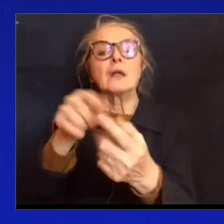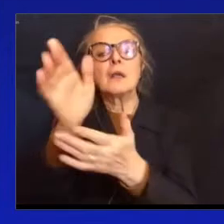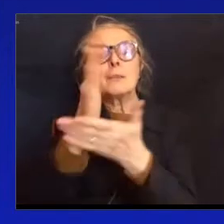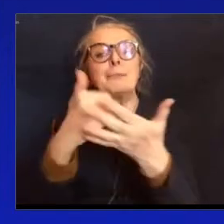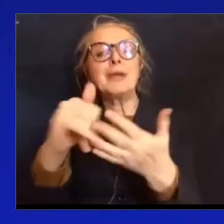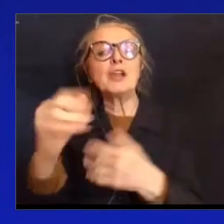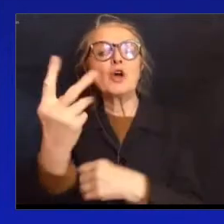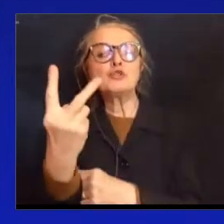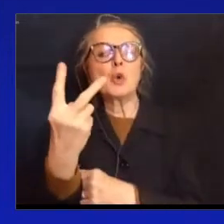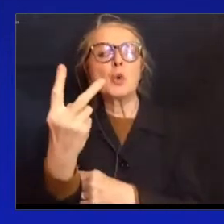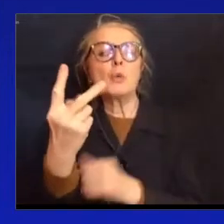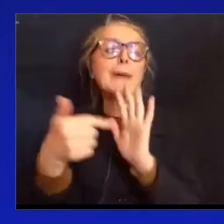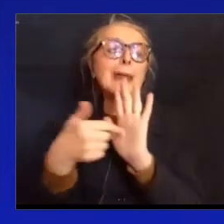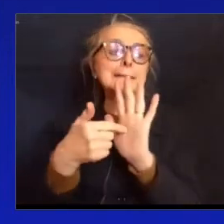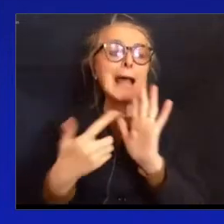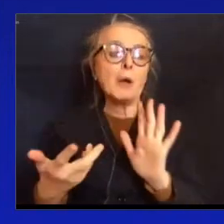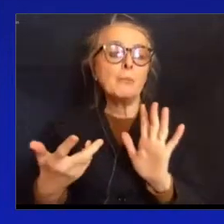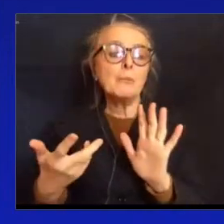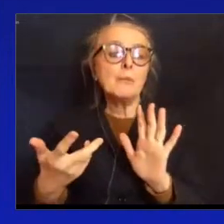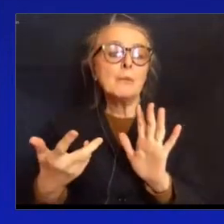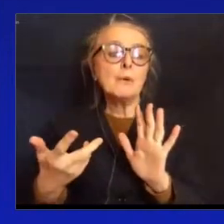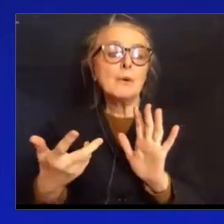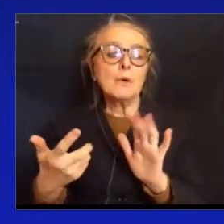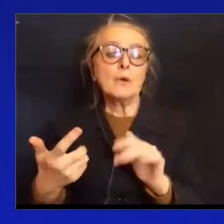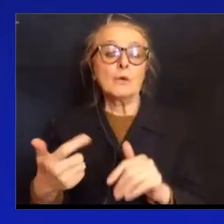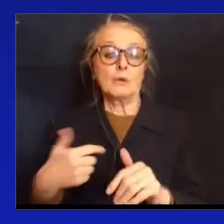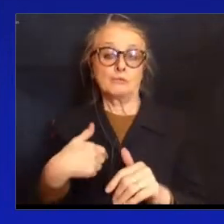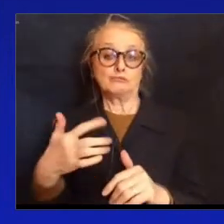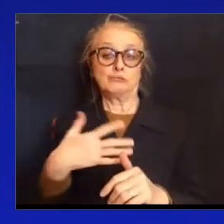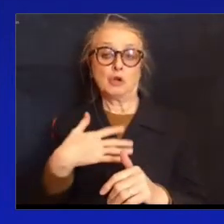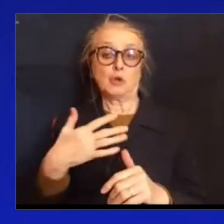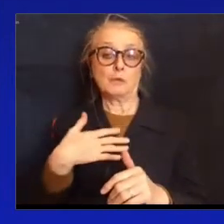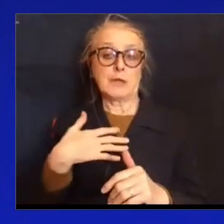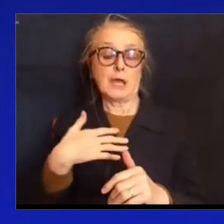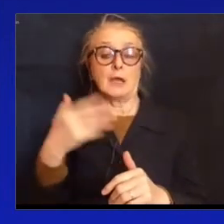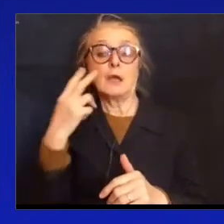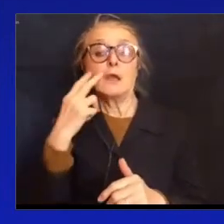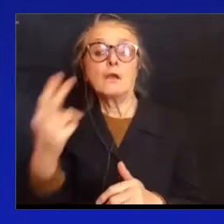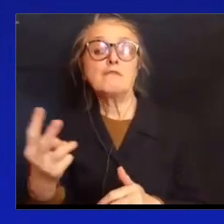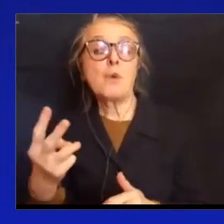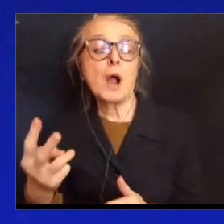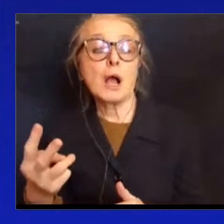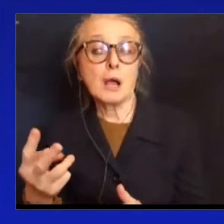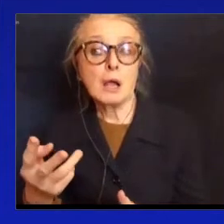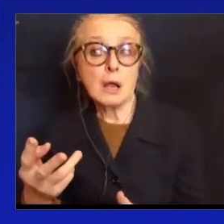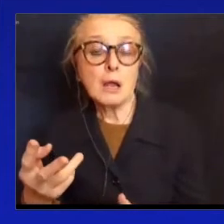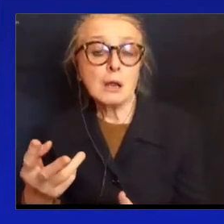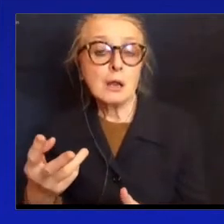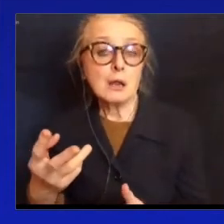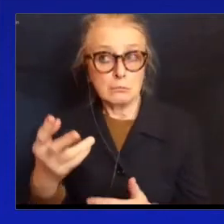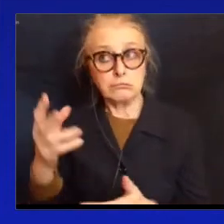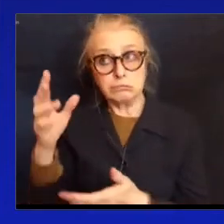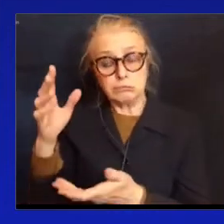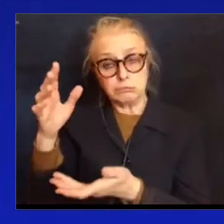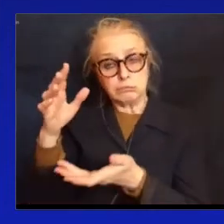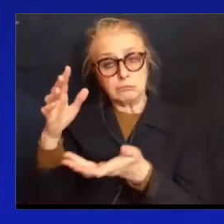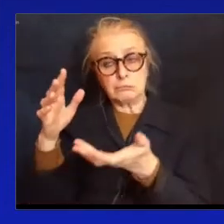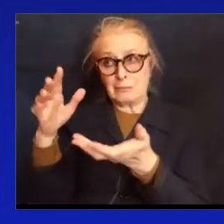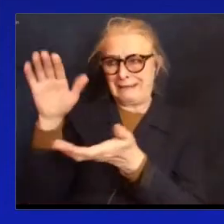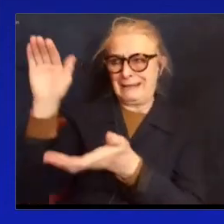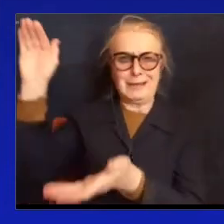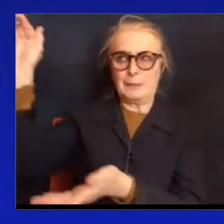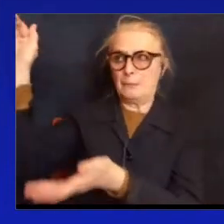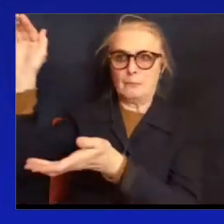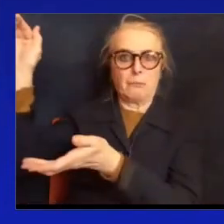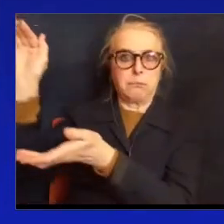we're doing well here. The numbers seem to be coming down, but does that play against us? Are we going to get our per capita share? What have you been